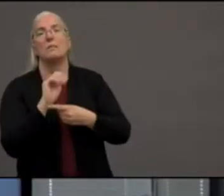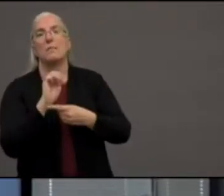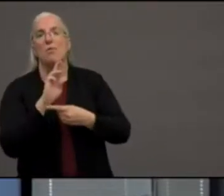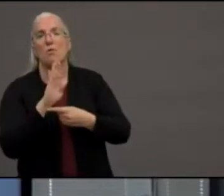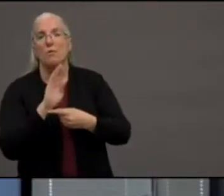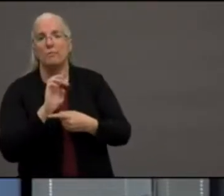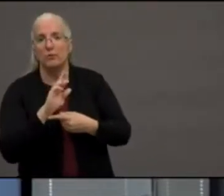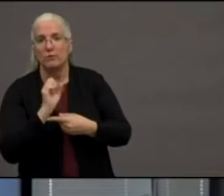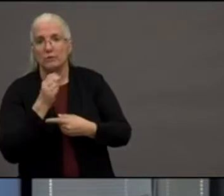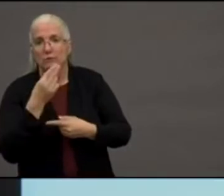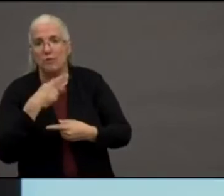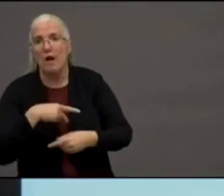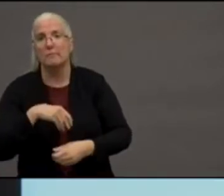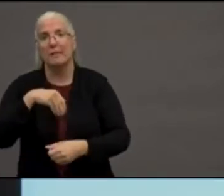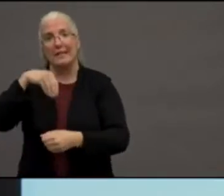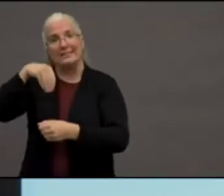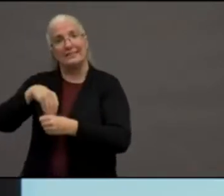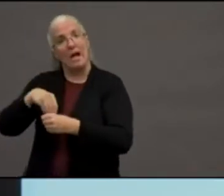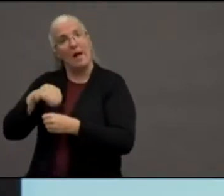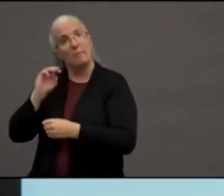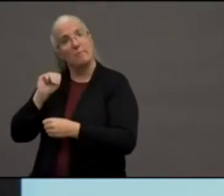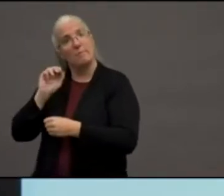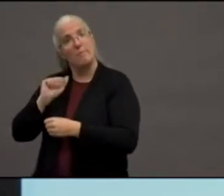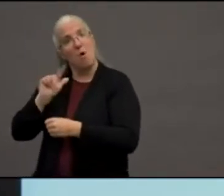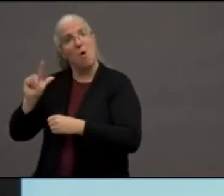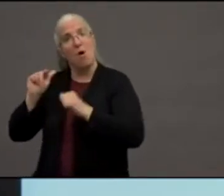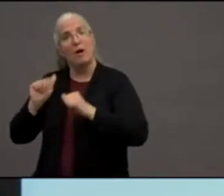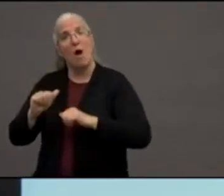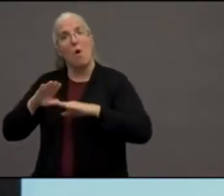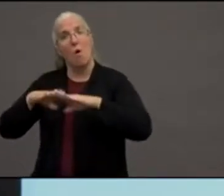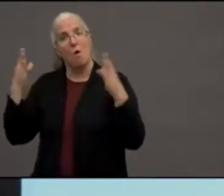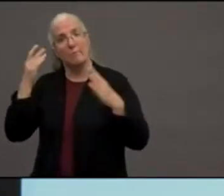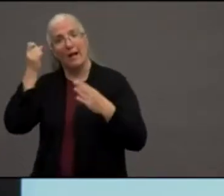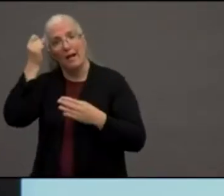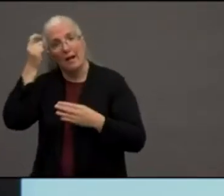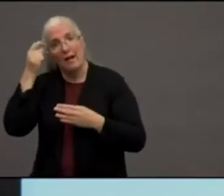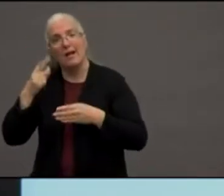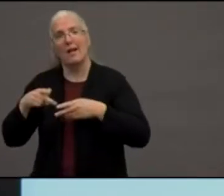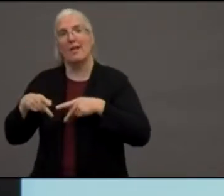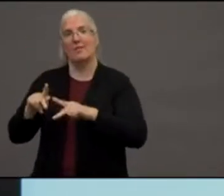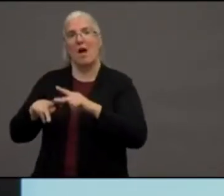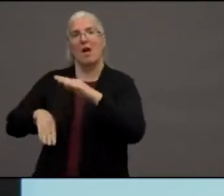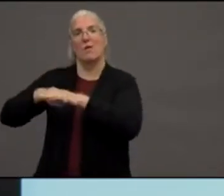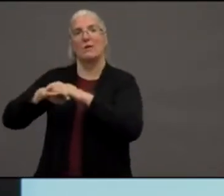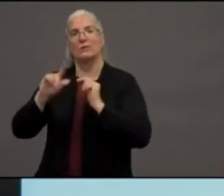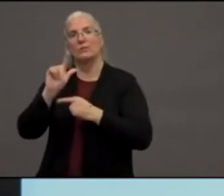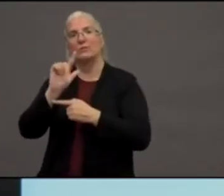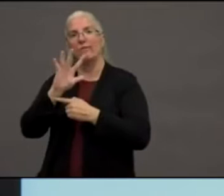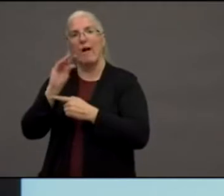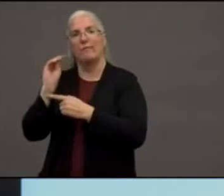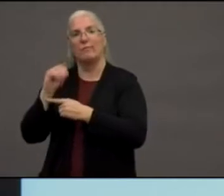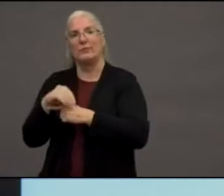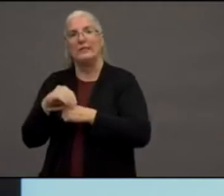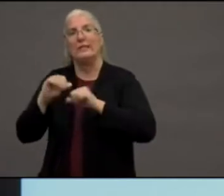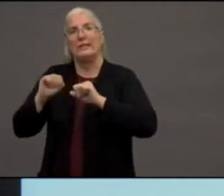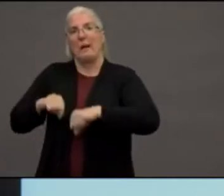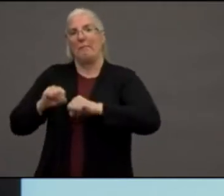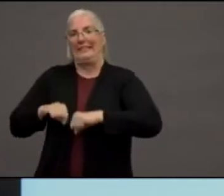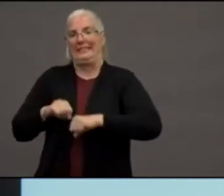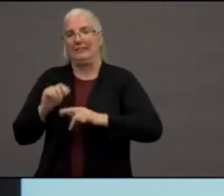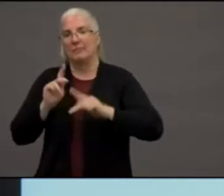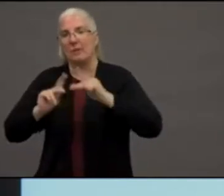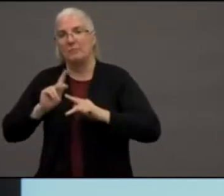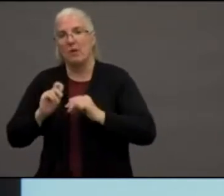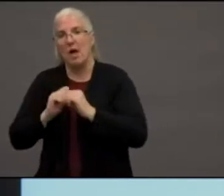Indoor malls are allowed to open up to about 25% of their maximum capacity, and hair and barber